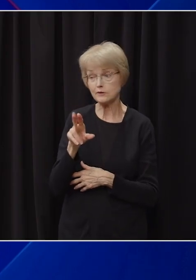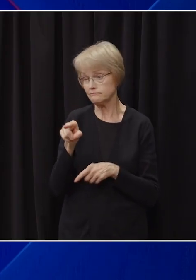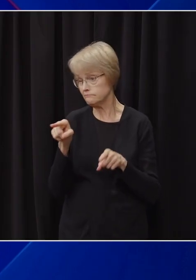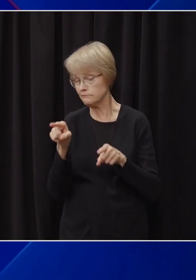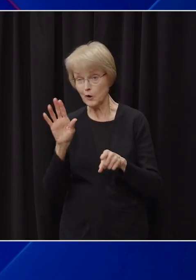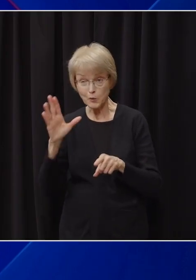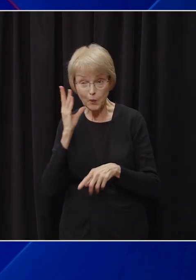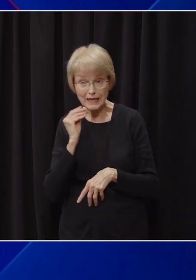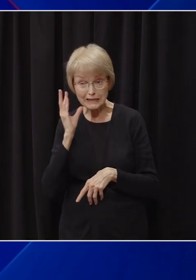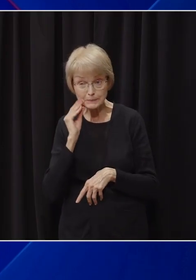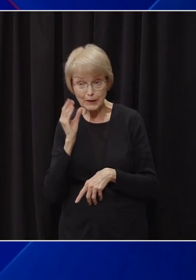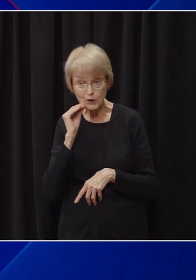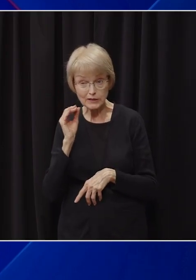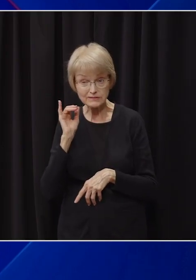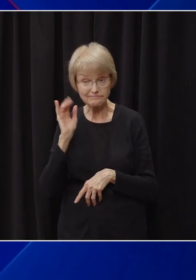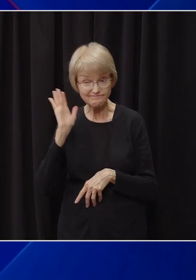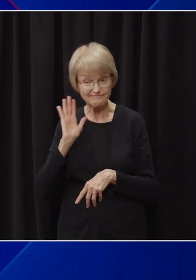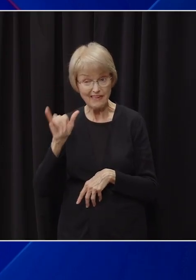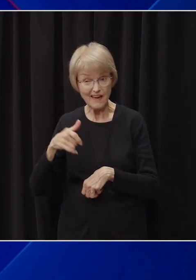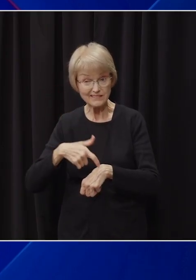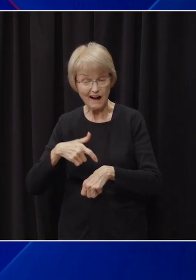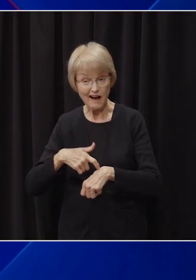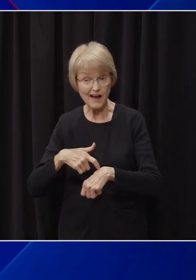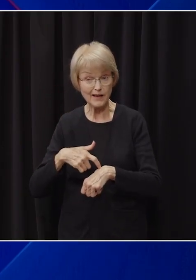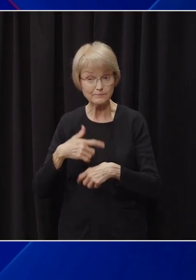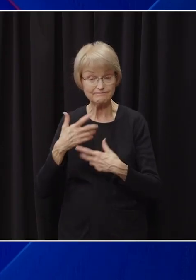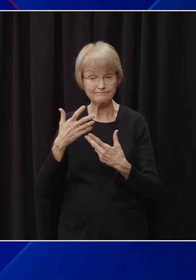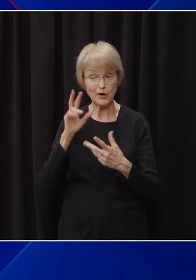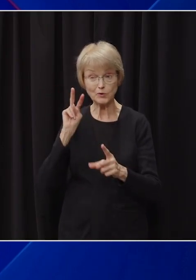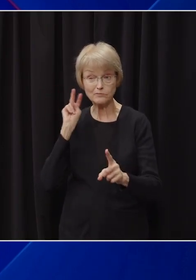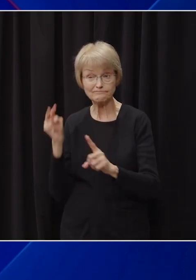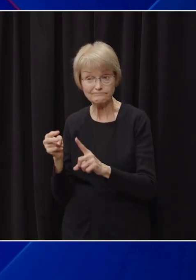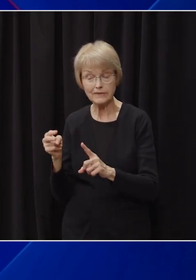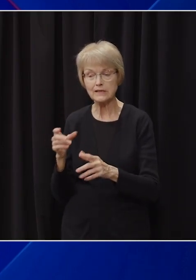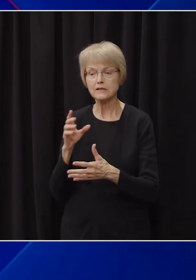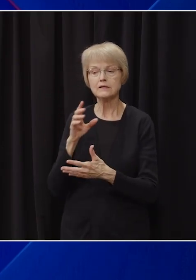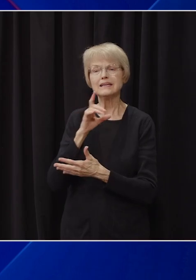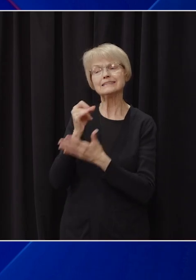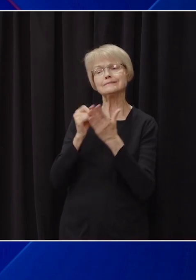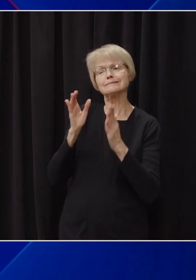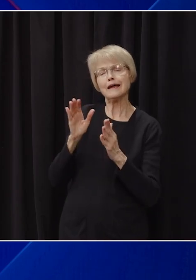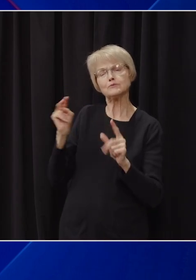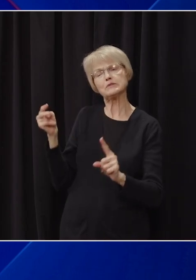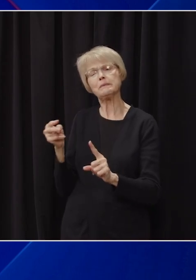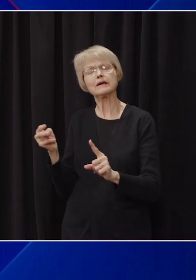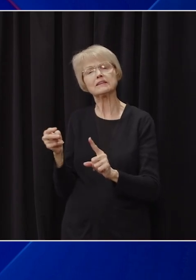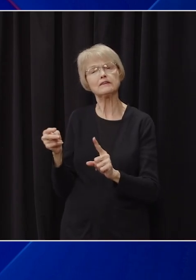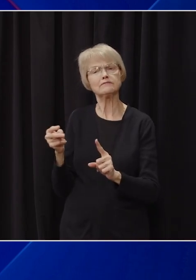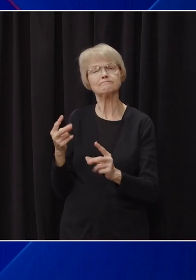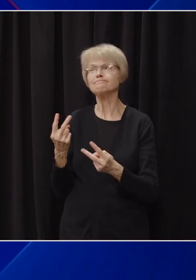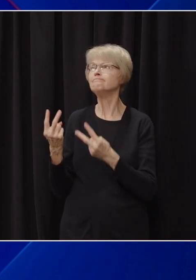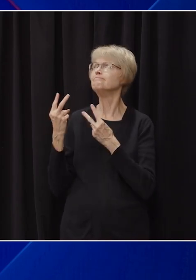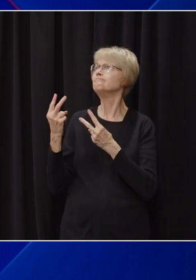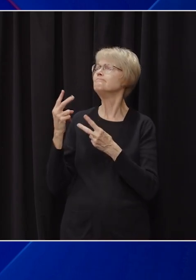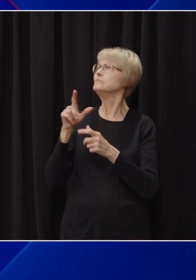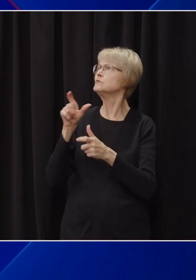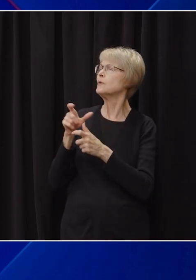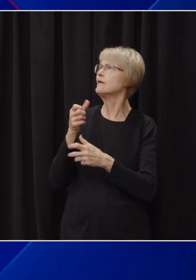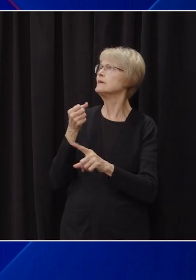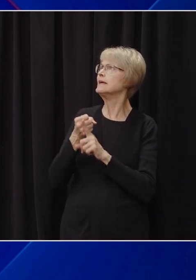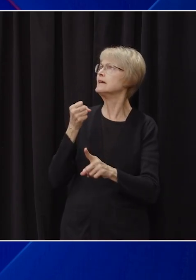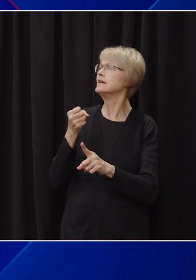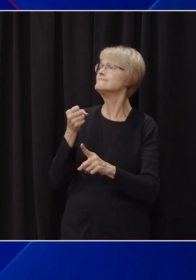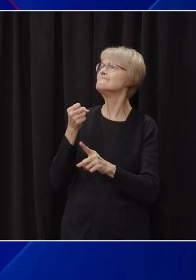your experience during that time, and from a designer's perspective, what you think we as